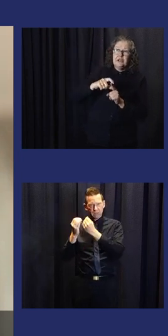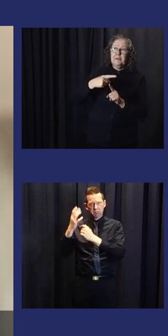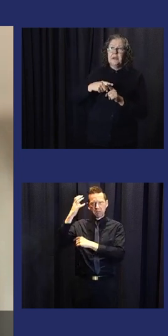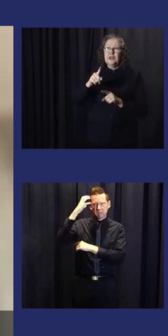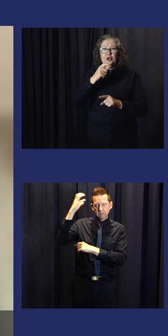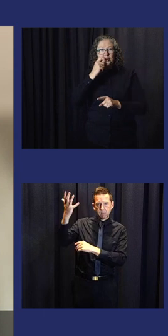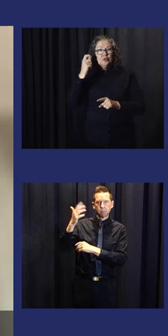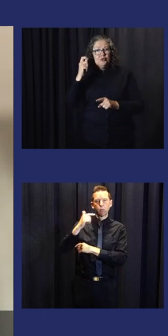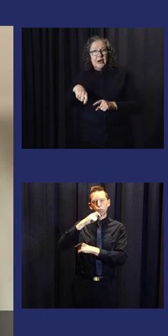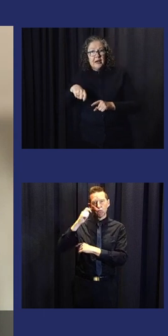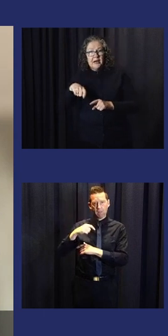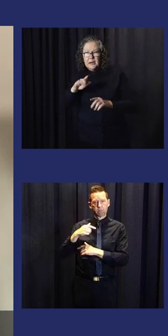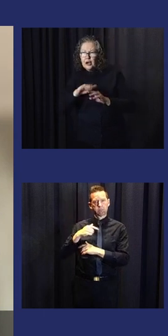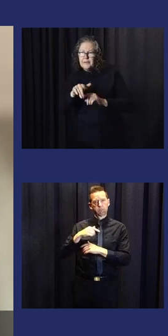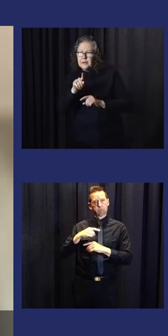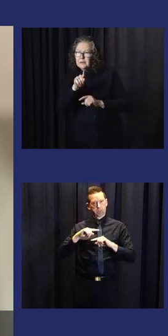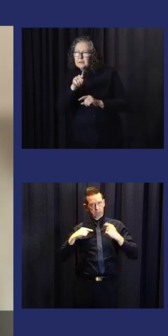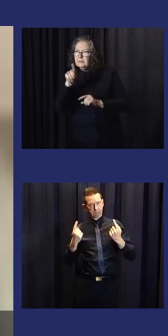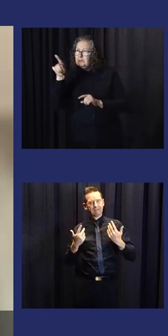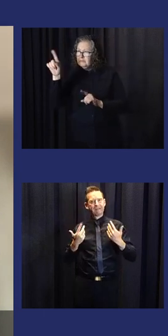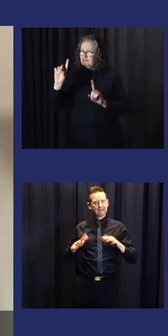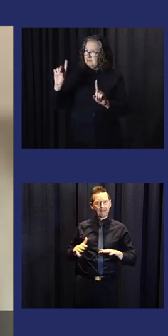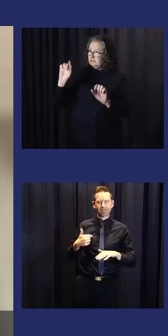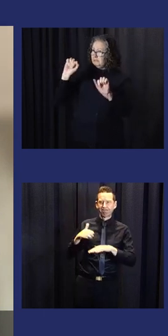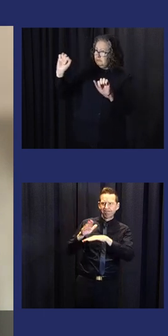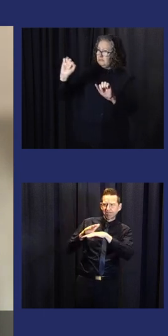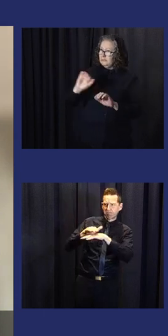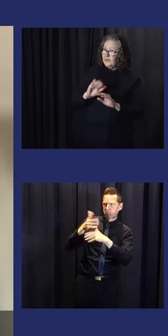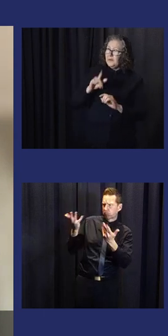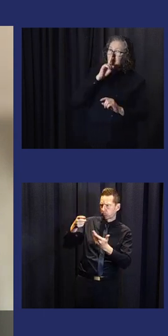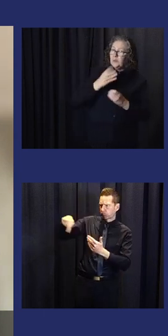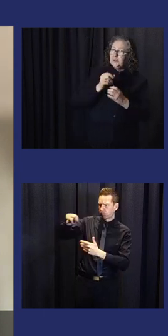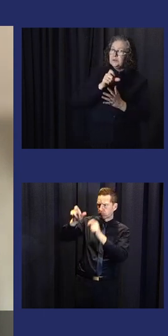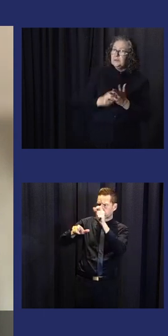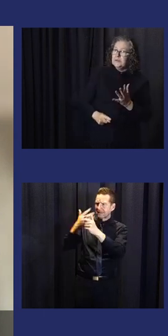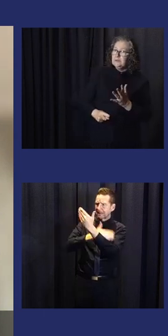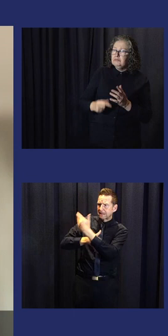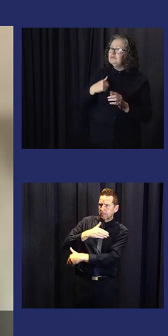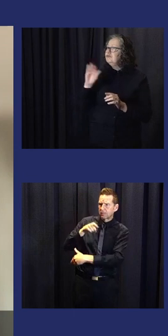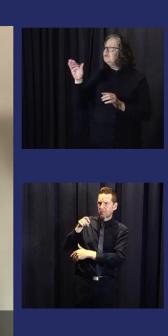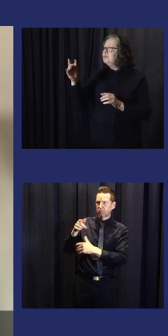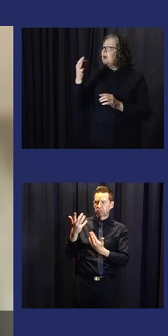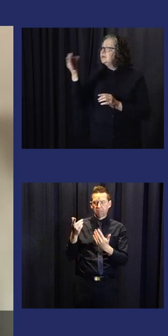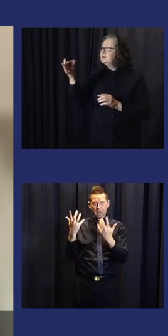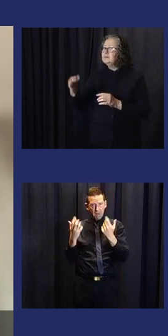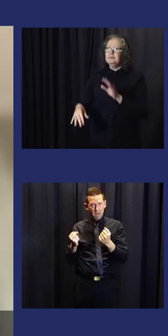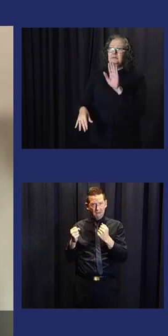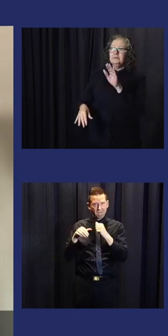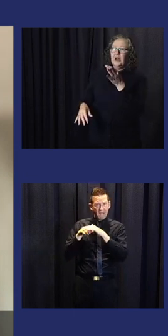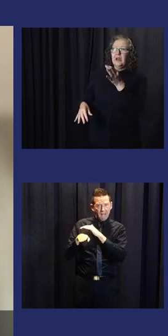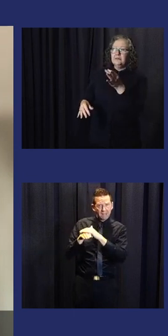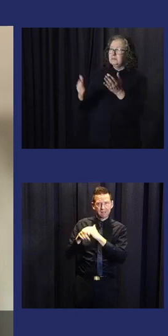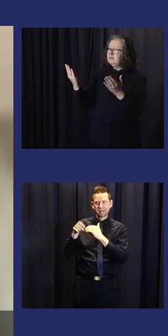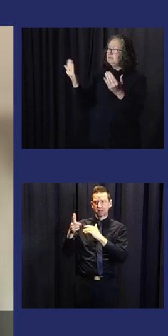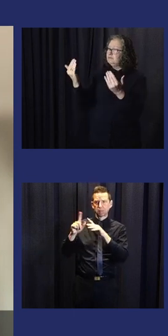Ukrainians about the situation for people with disability in Ukraine. We sought that information. We